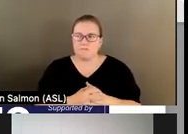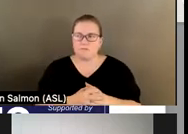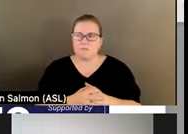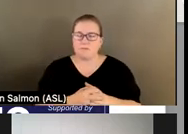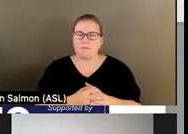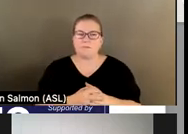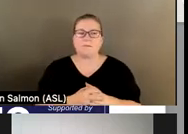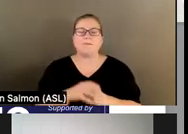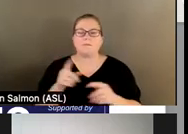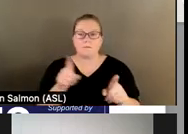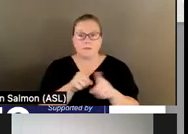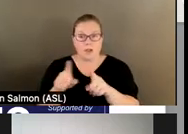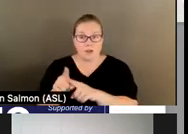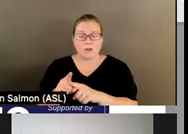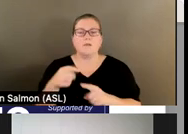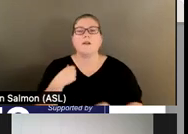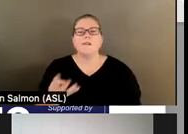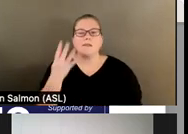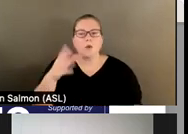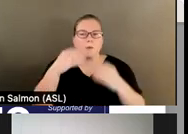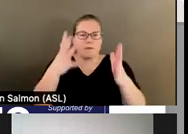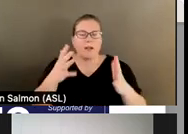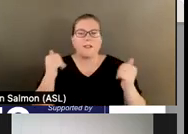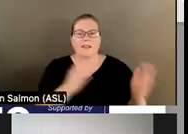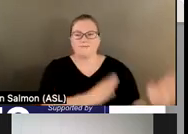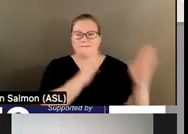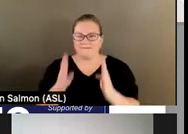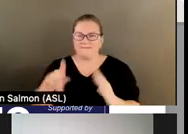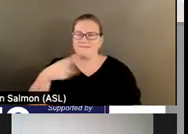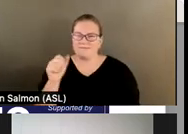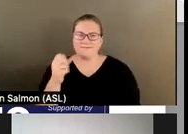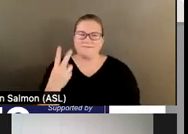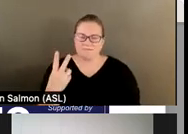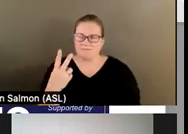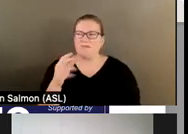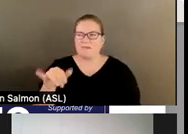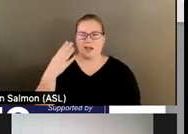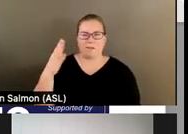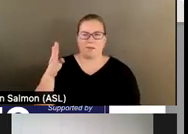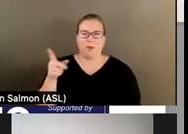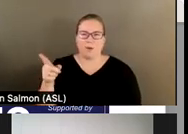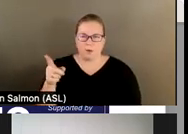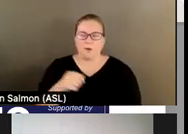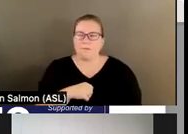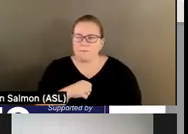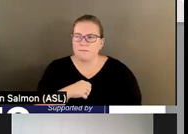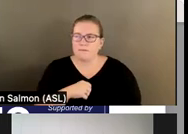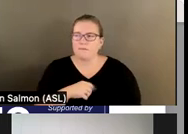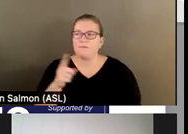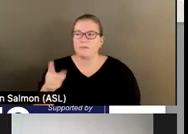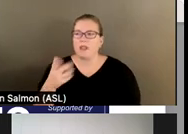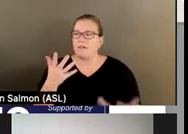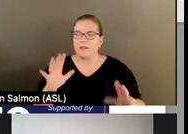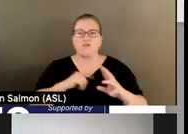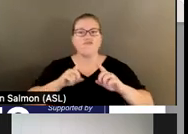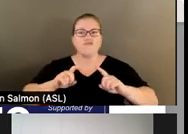At the same time, we have 4 providers who have progressed into phase 2, identified in dark blue. These providers have attested their